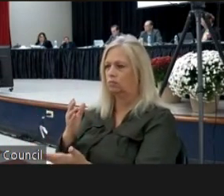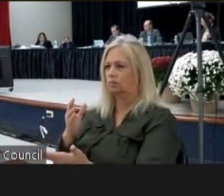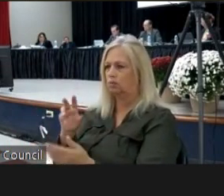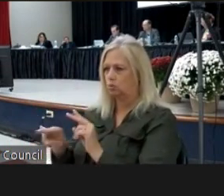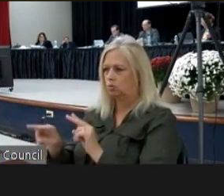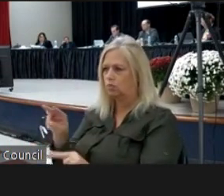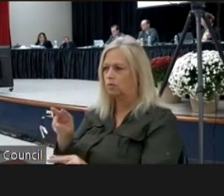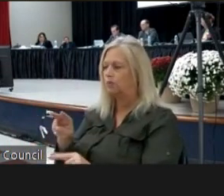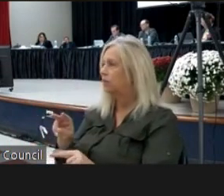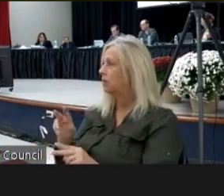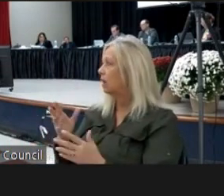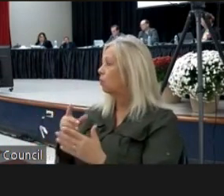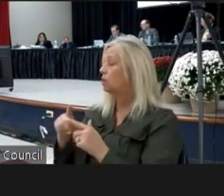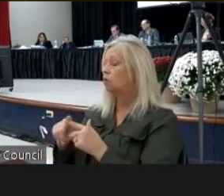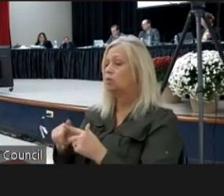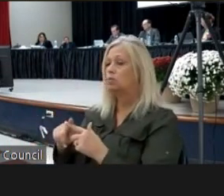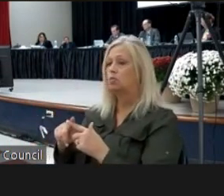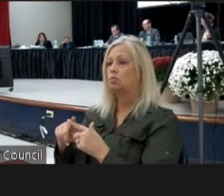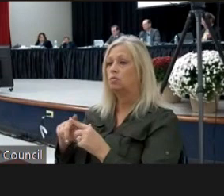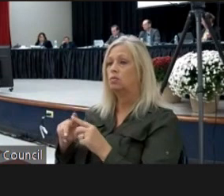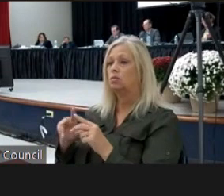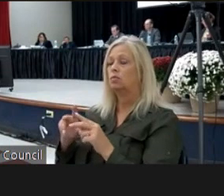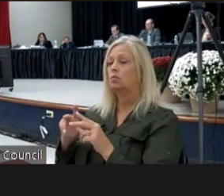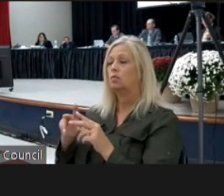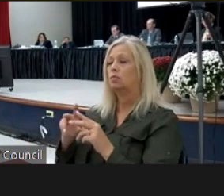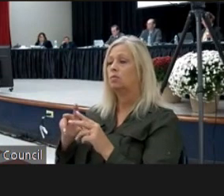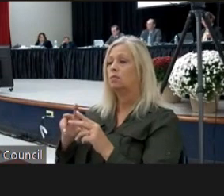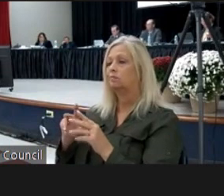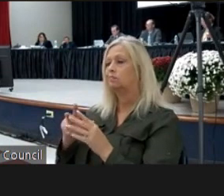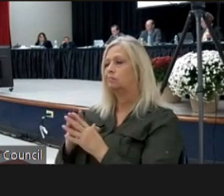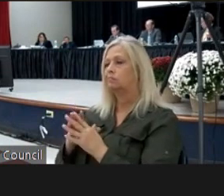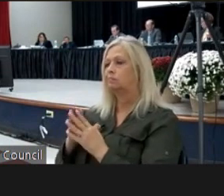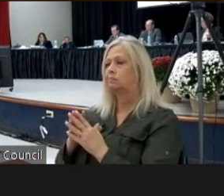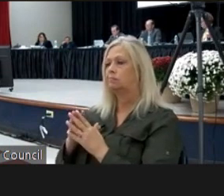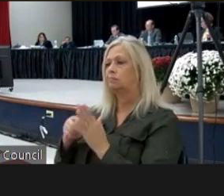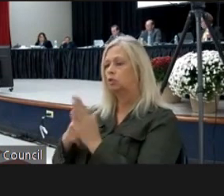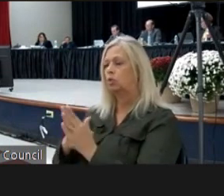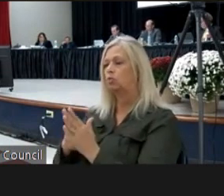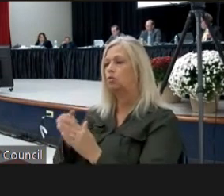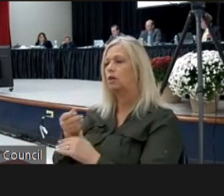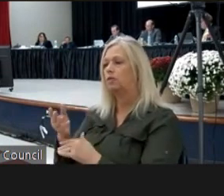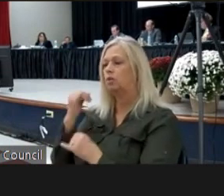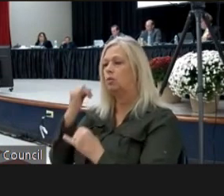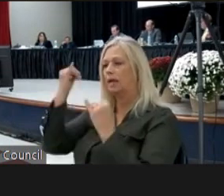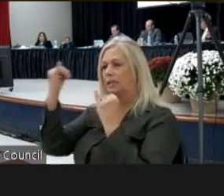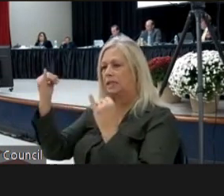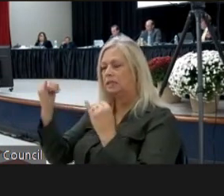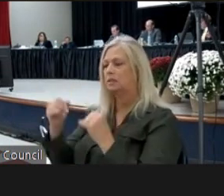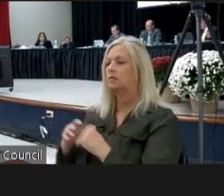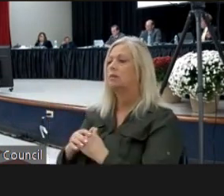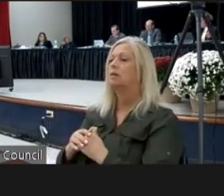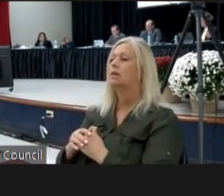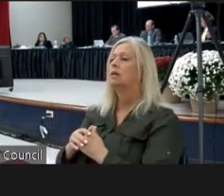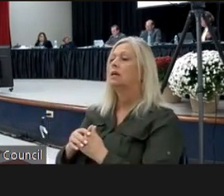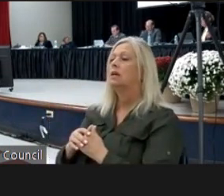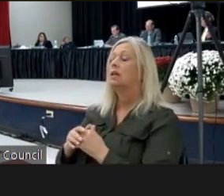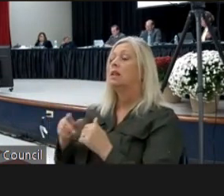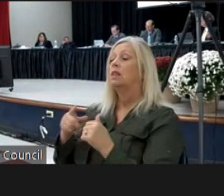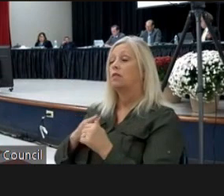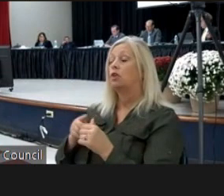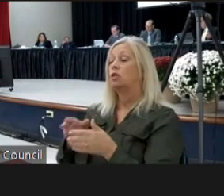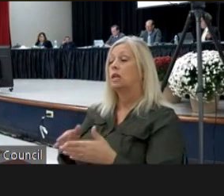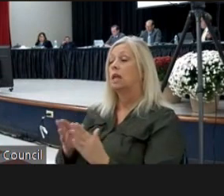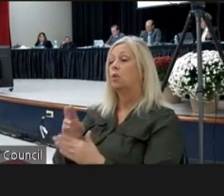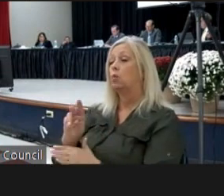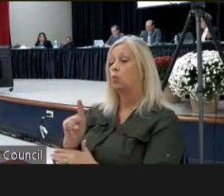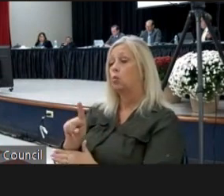And I'm just going to go through a couple of these ideas. The first one would be to just allow one ADU per